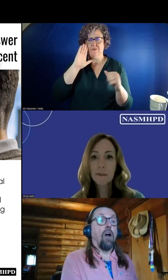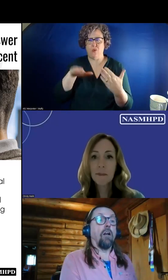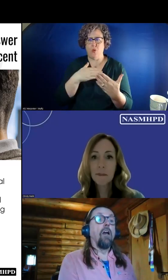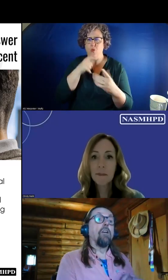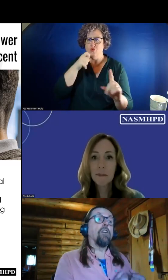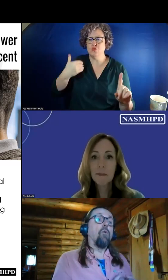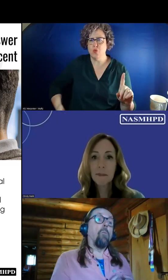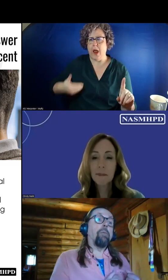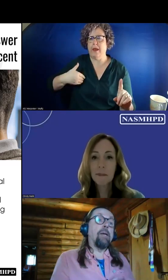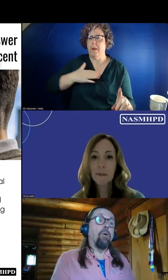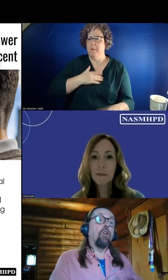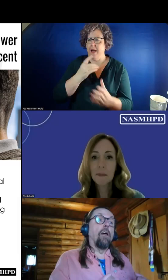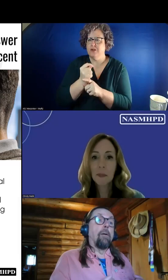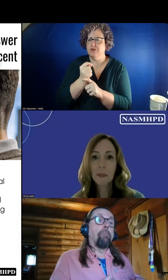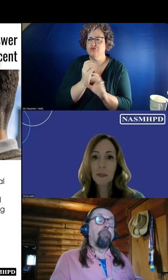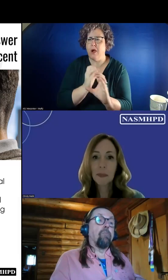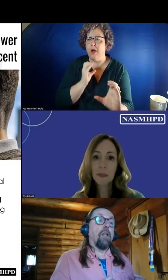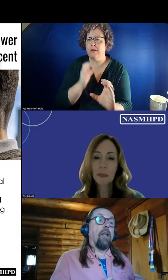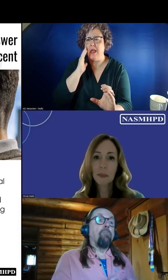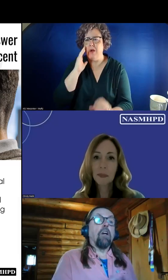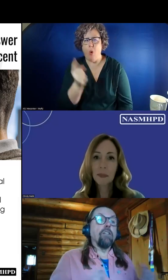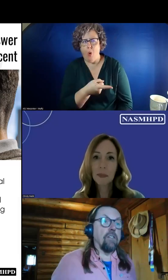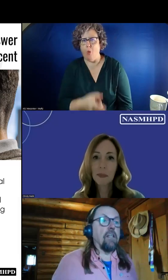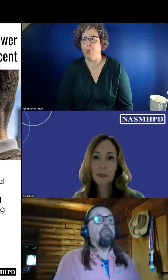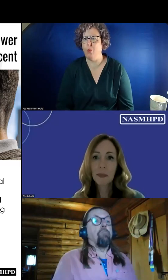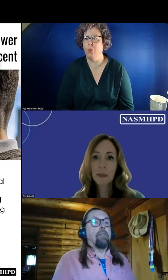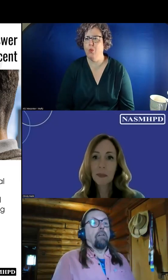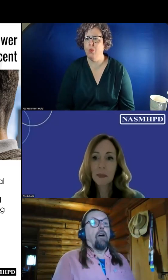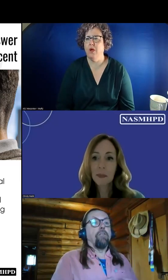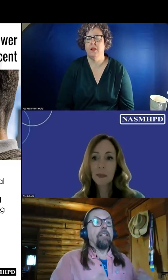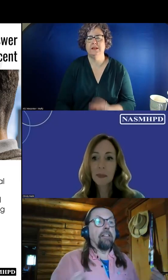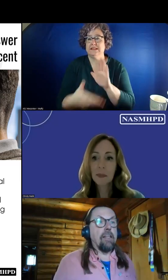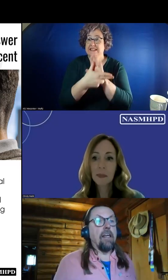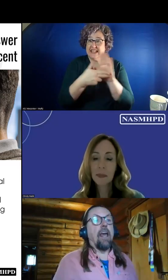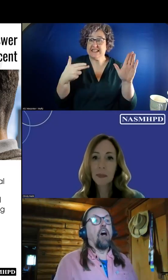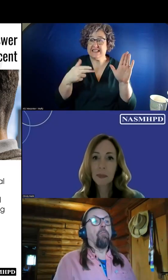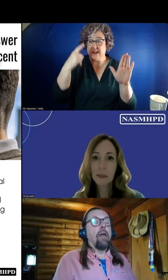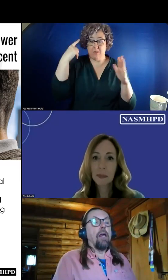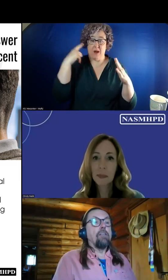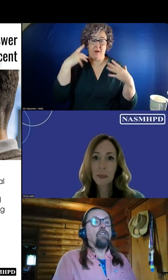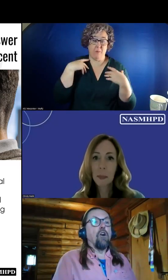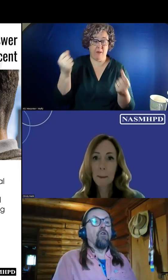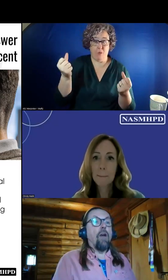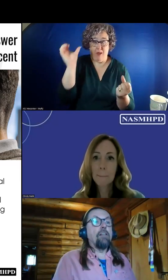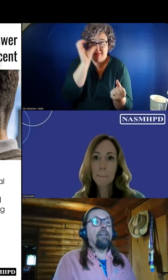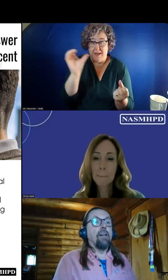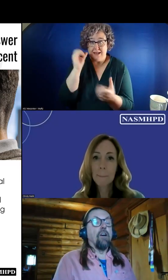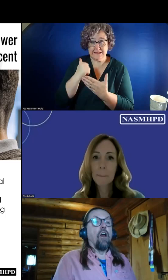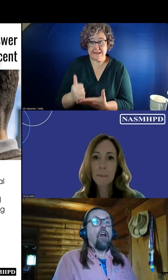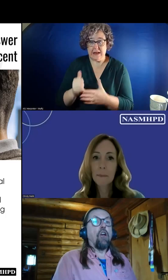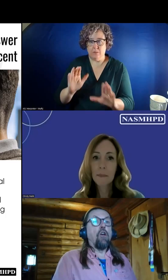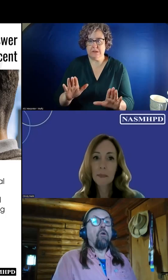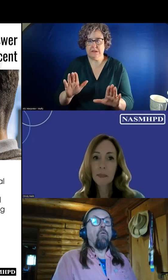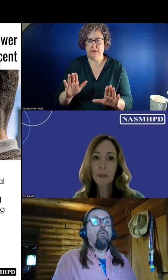my truck. So people, because of the stigma of mental health and seeking help is so great